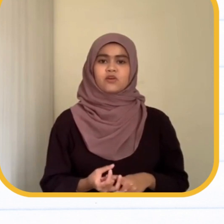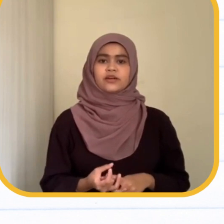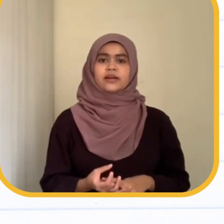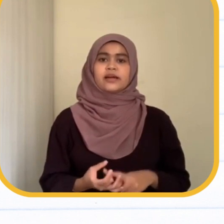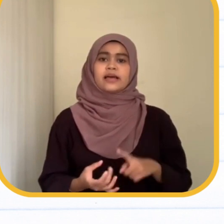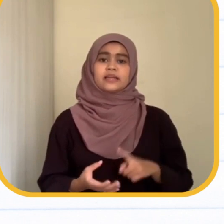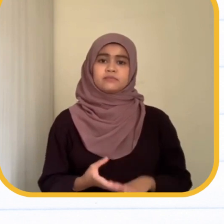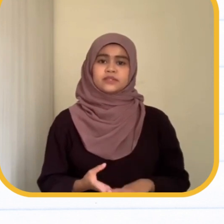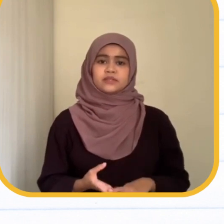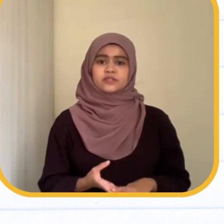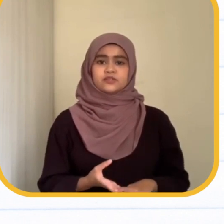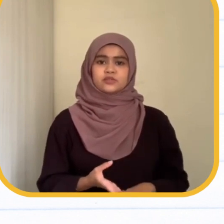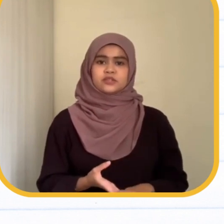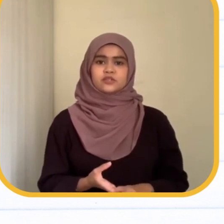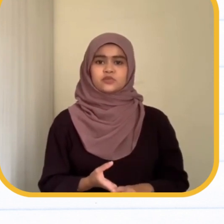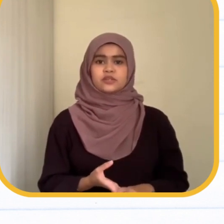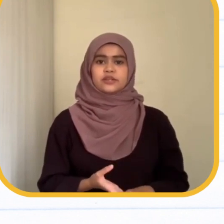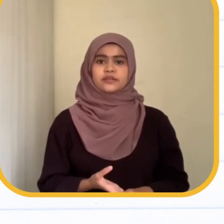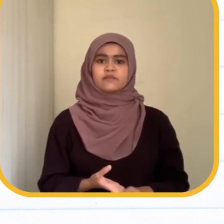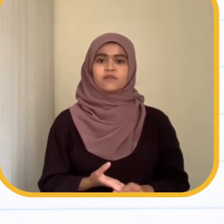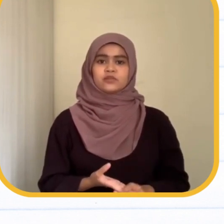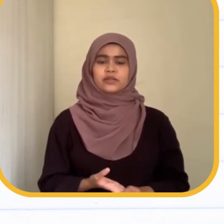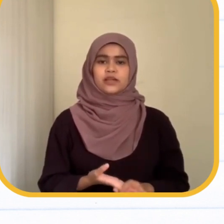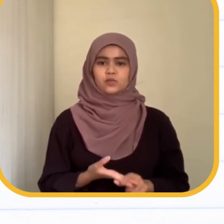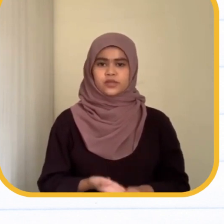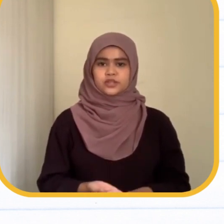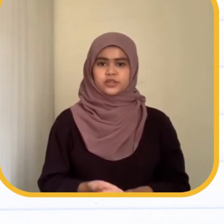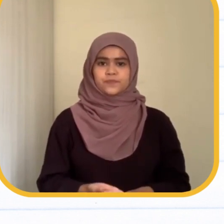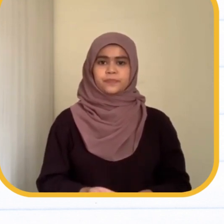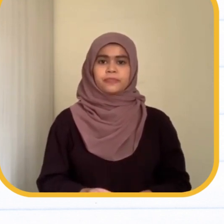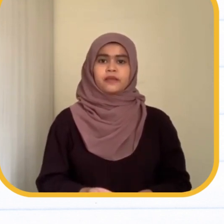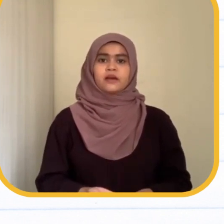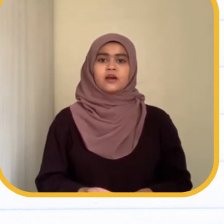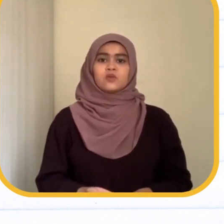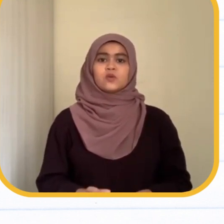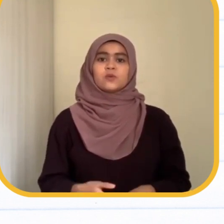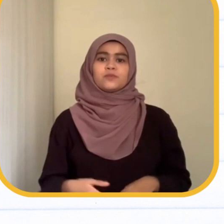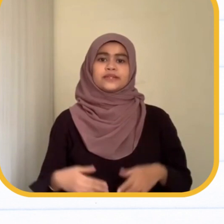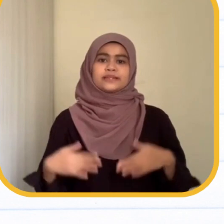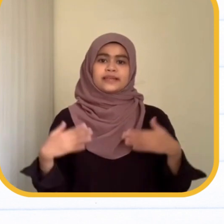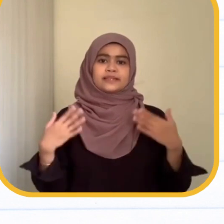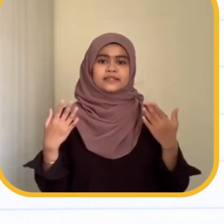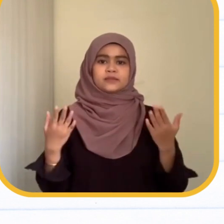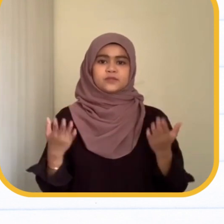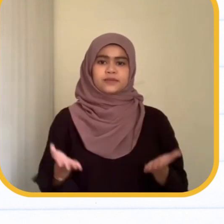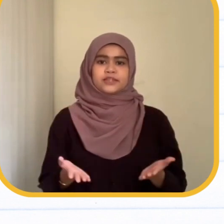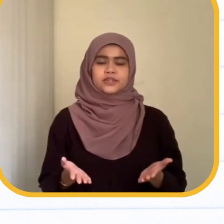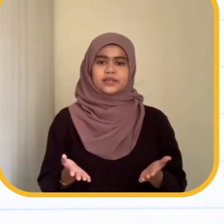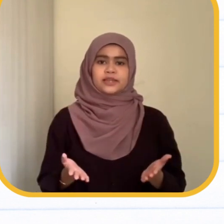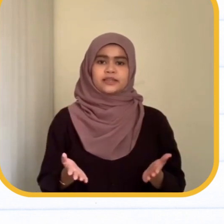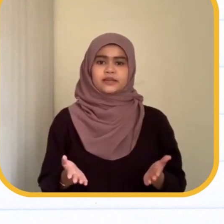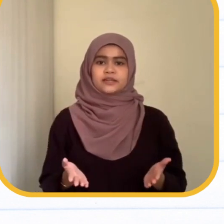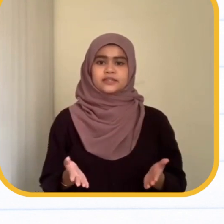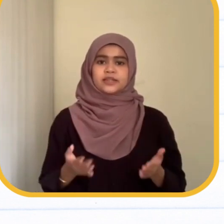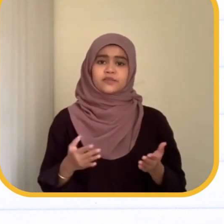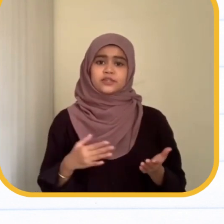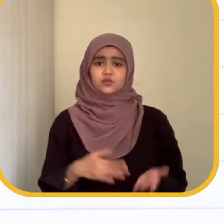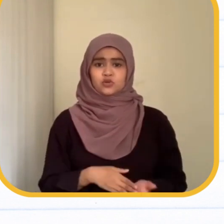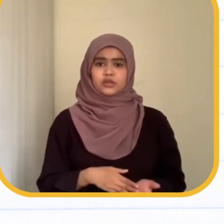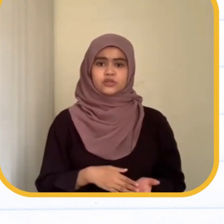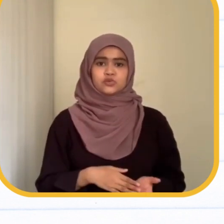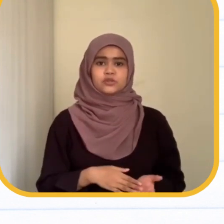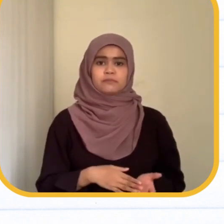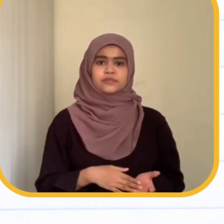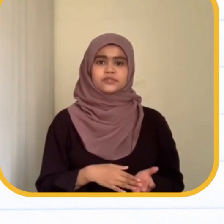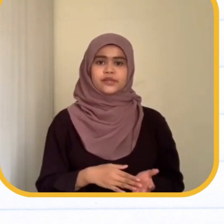reasons for elementary students to learn foreign language. We will present this speech in a serious